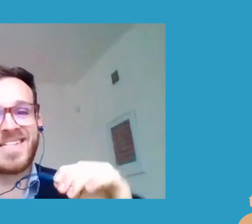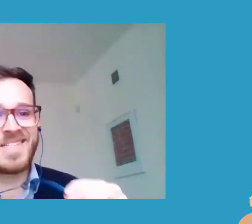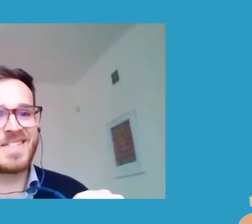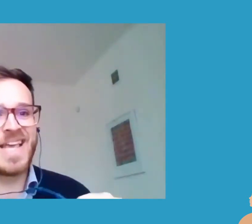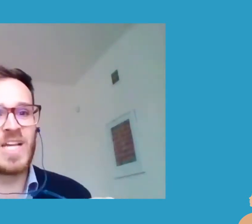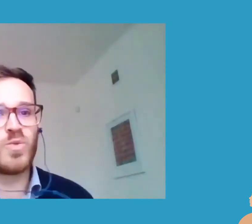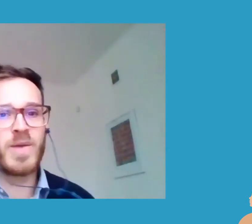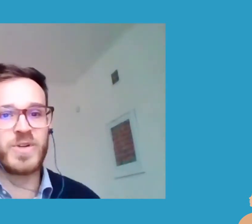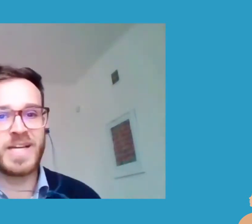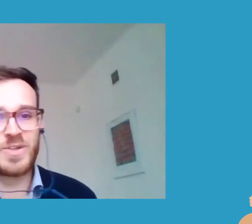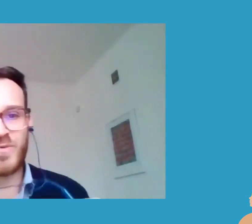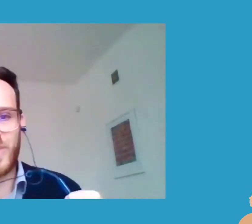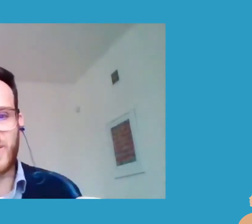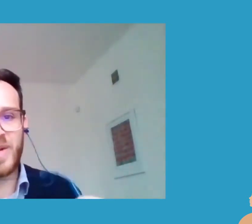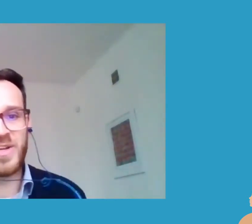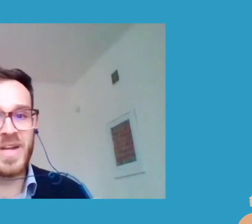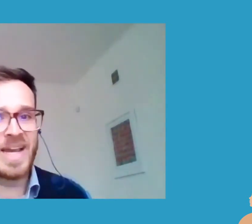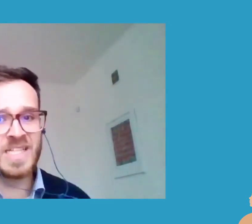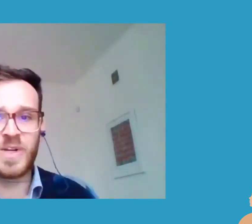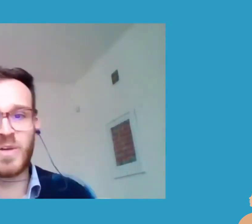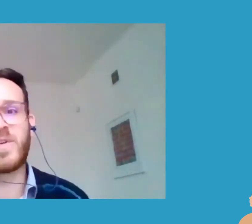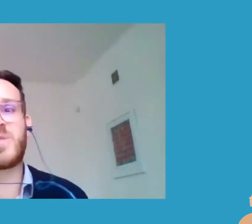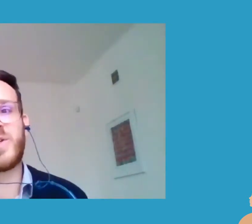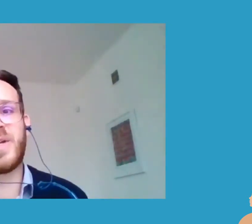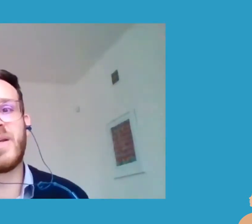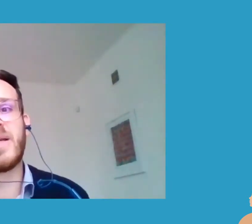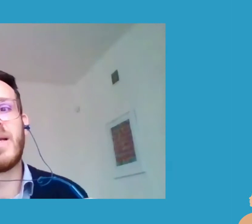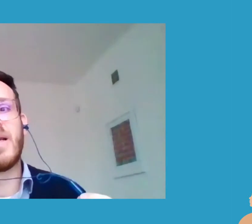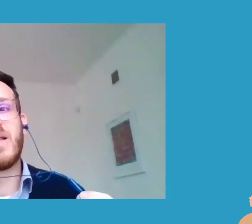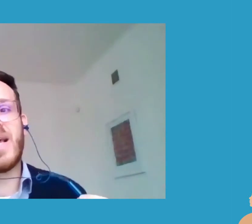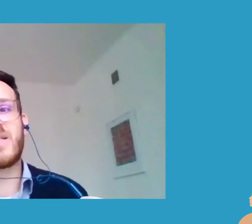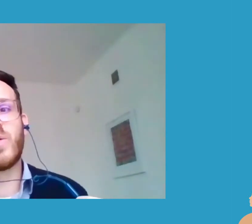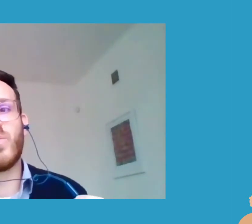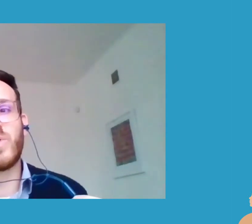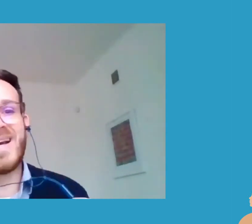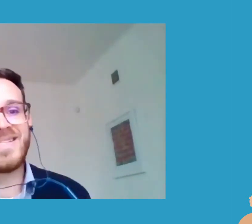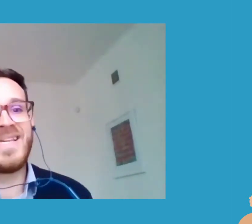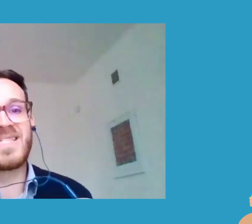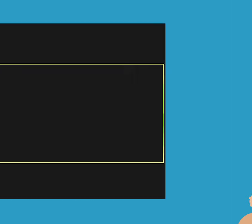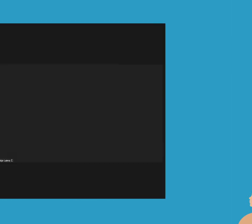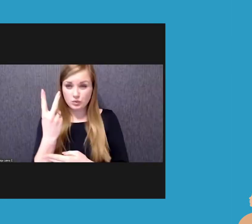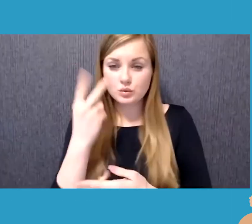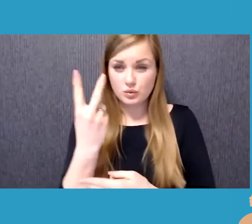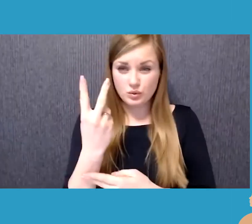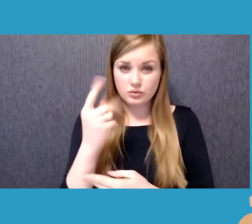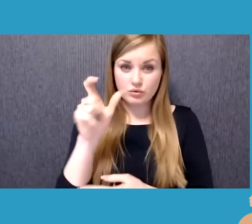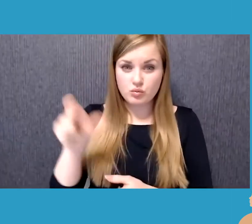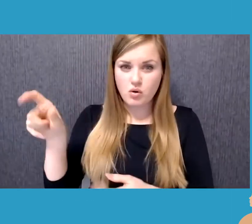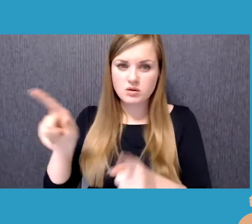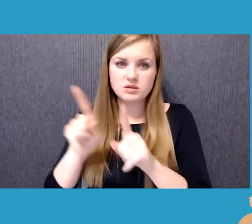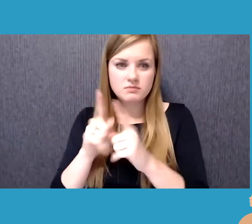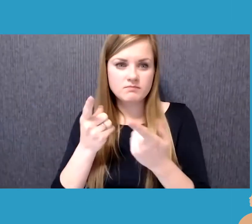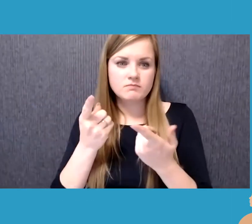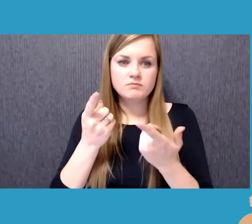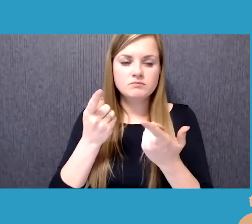balancing exercise is at stake to weigh protection from discrimination against freedom of expression. Thus, what I see as the main failure